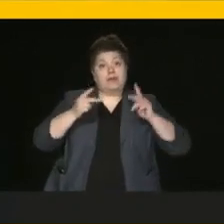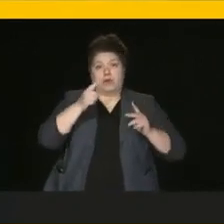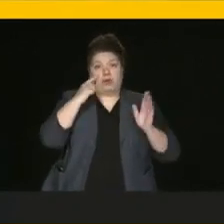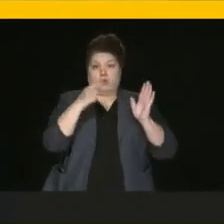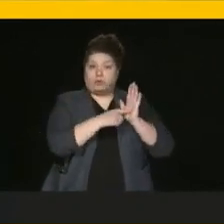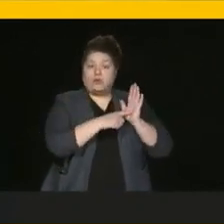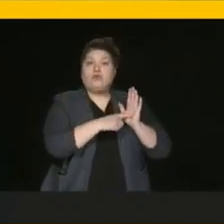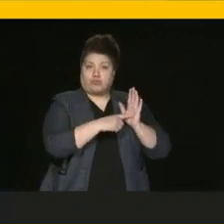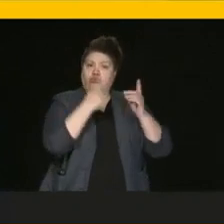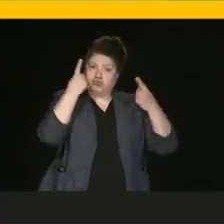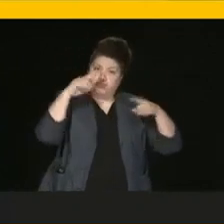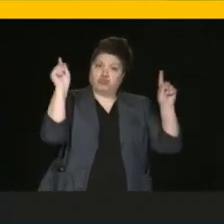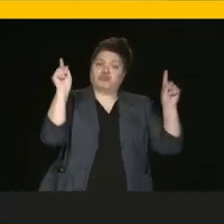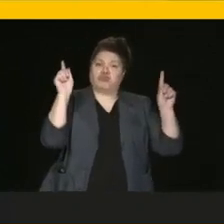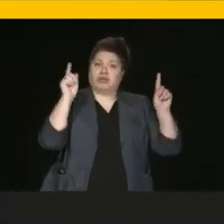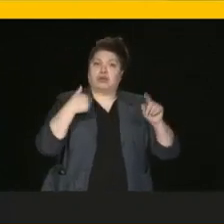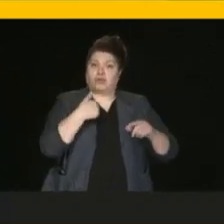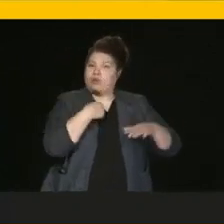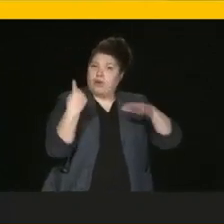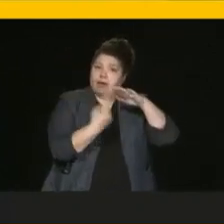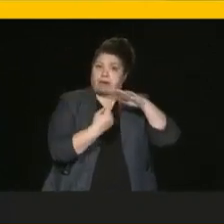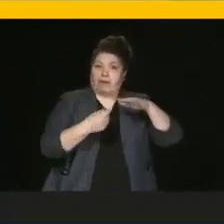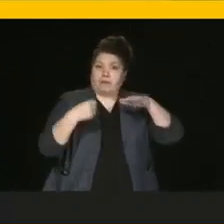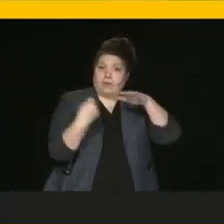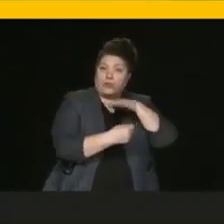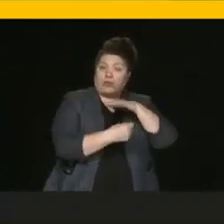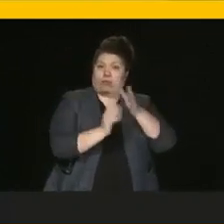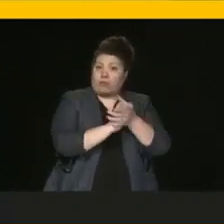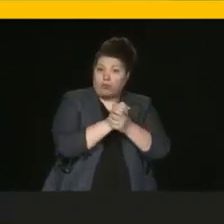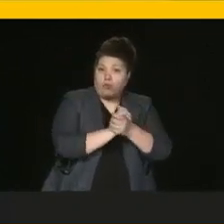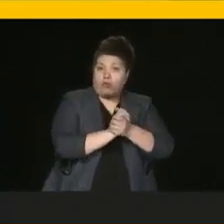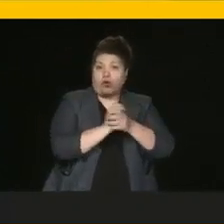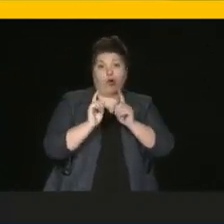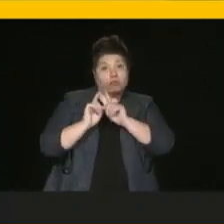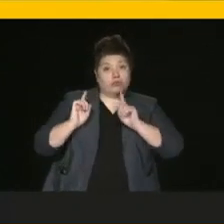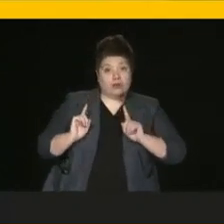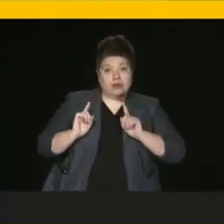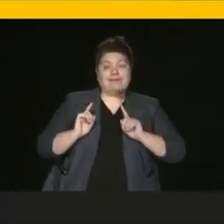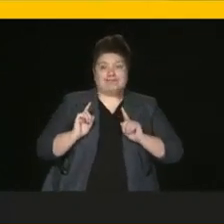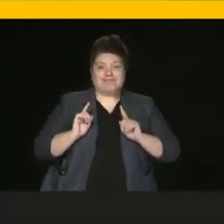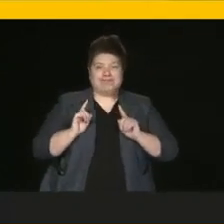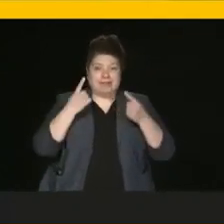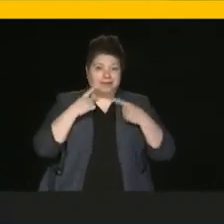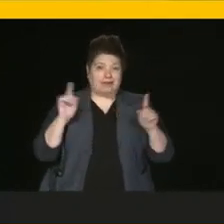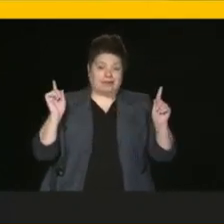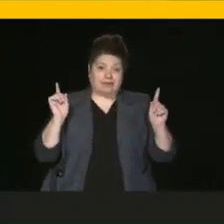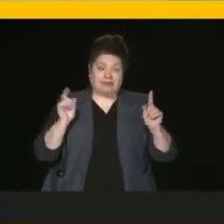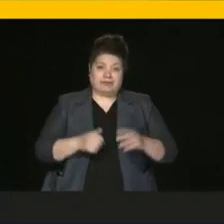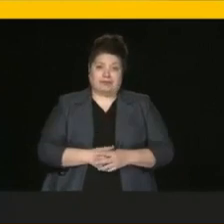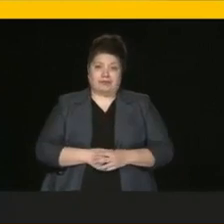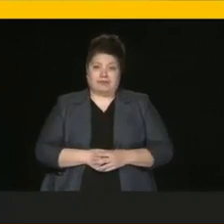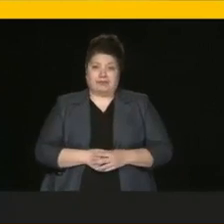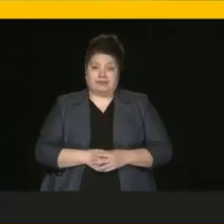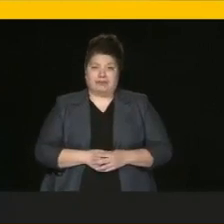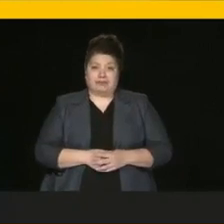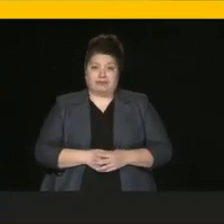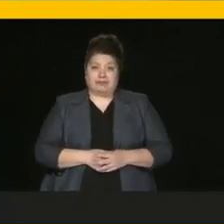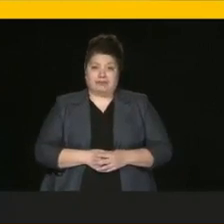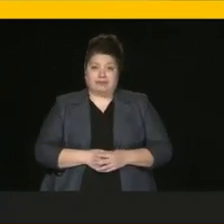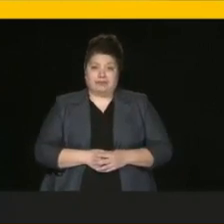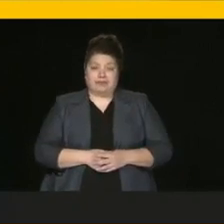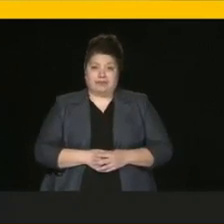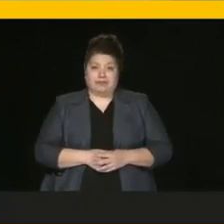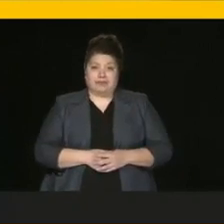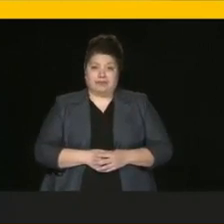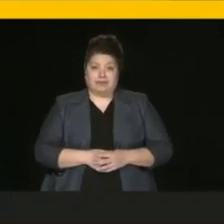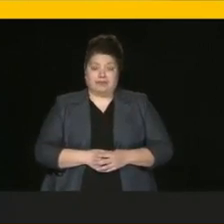important for containing COVID-19 in Canada, especially when it comes to